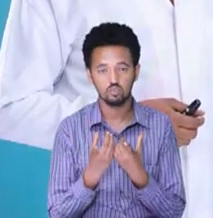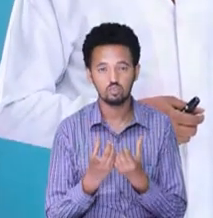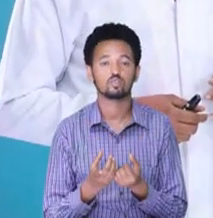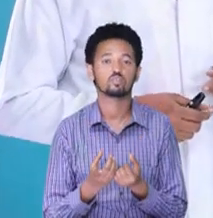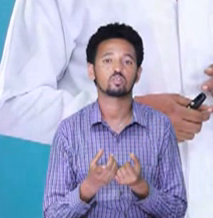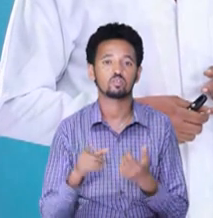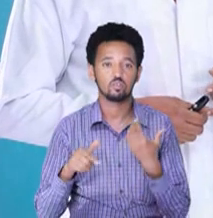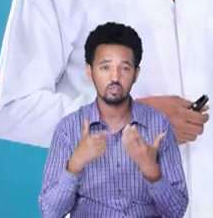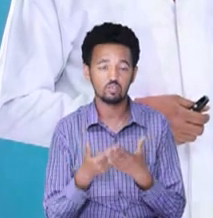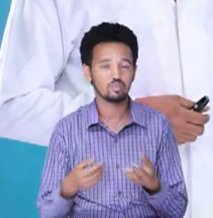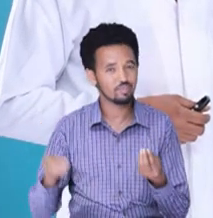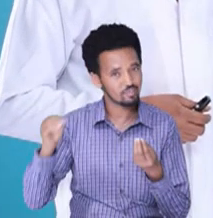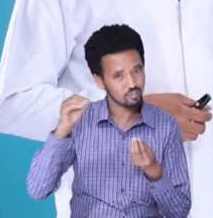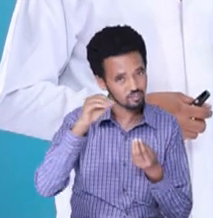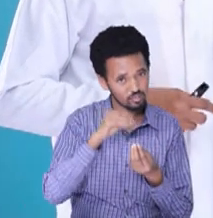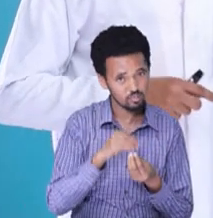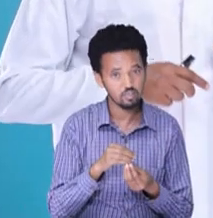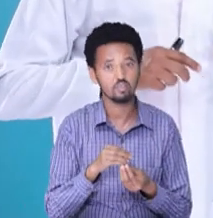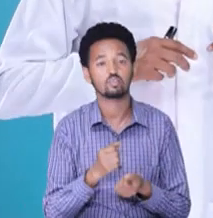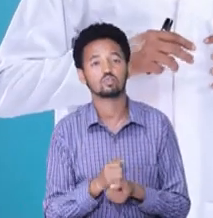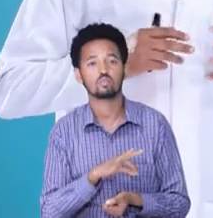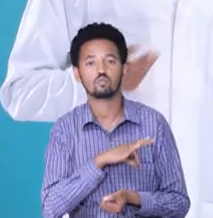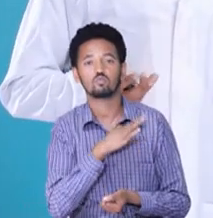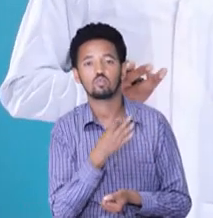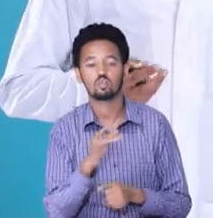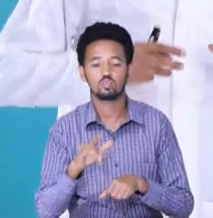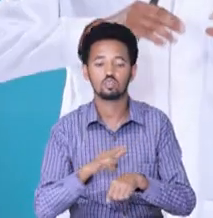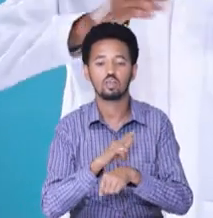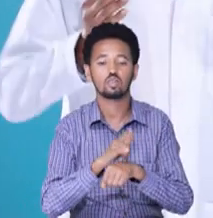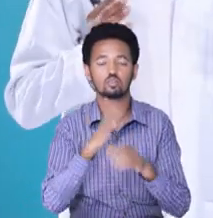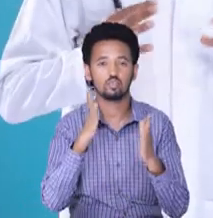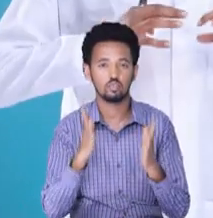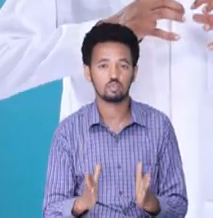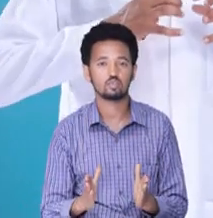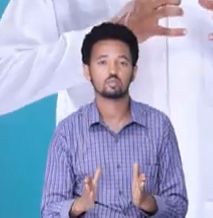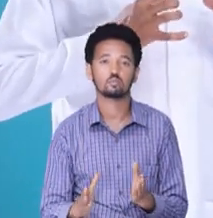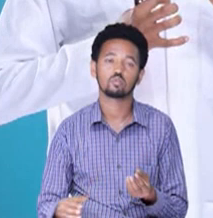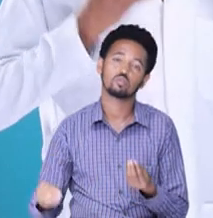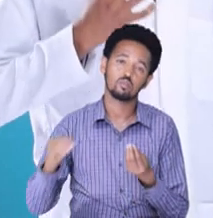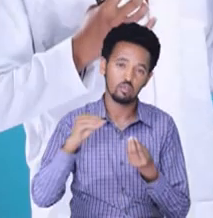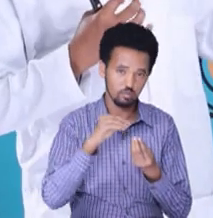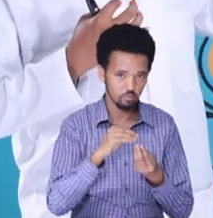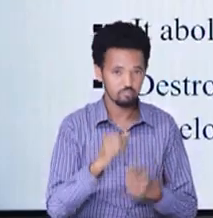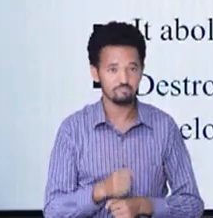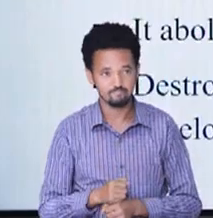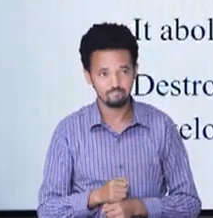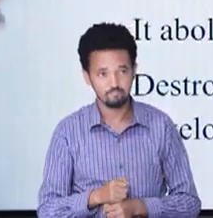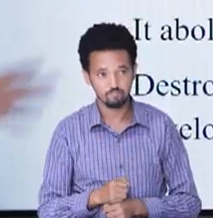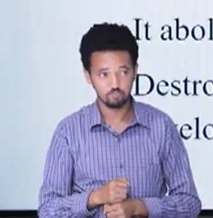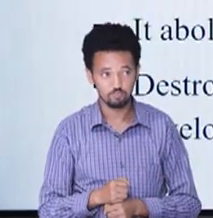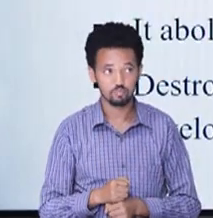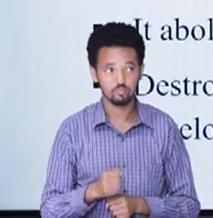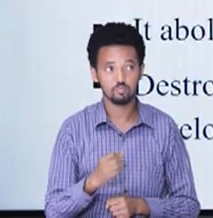revolution intensified or increased the spirit of French nationalism. It increased the French nationalism, and